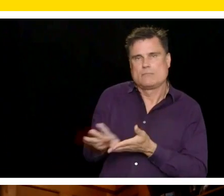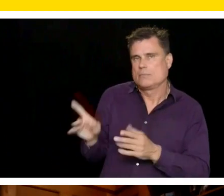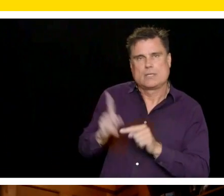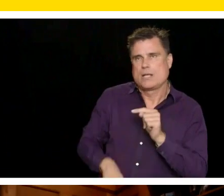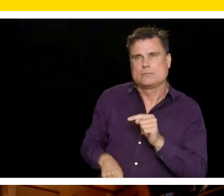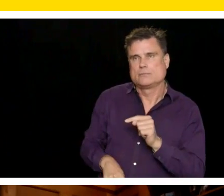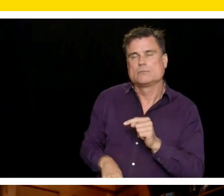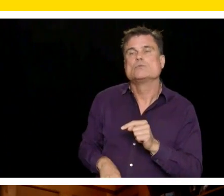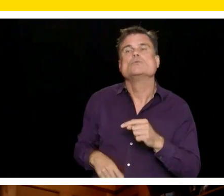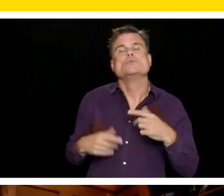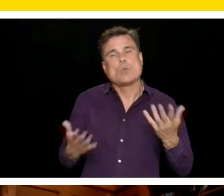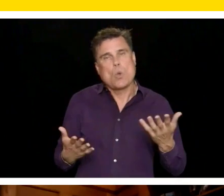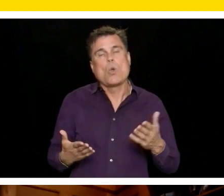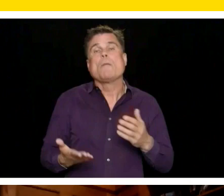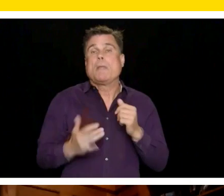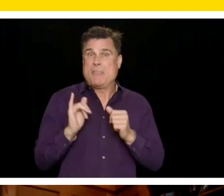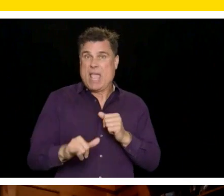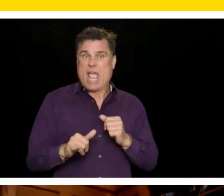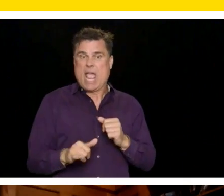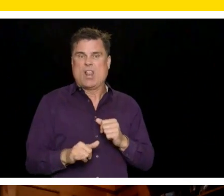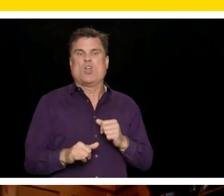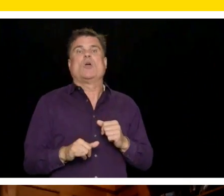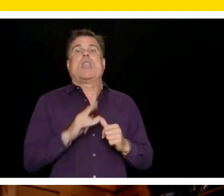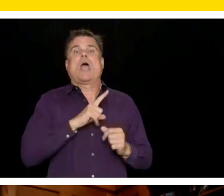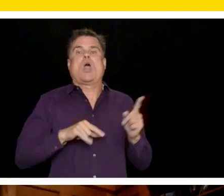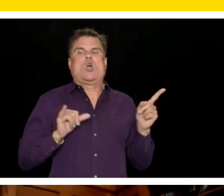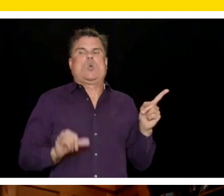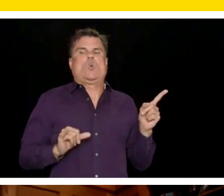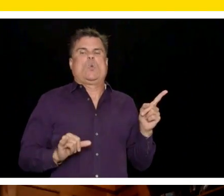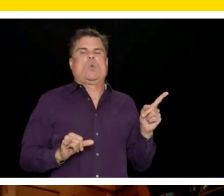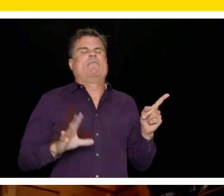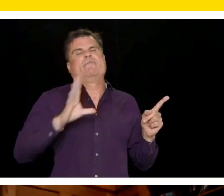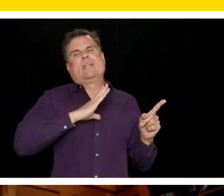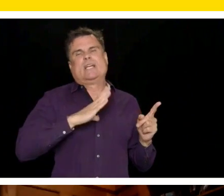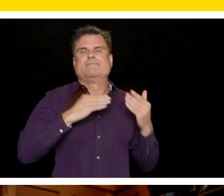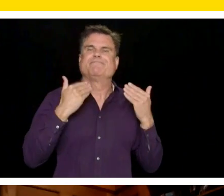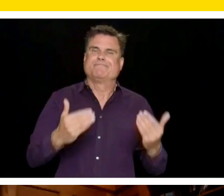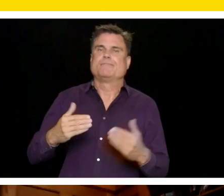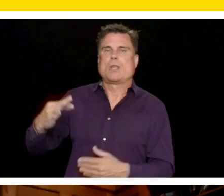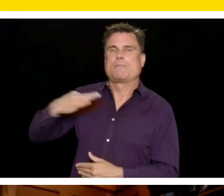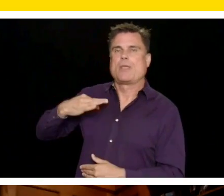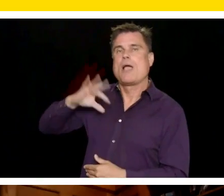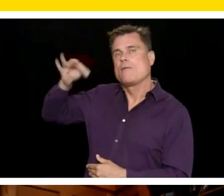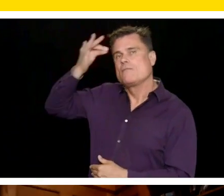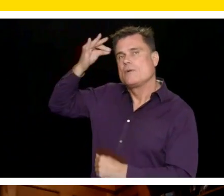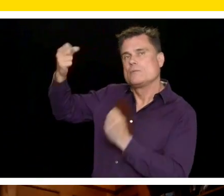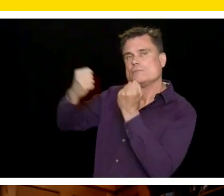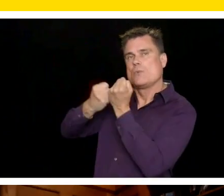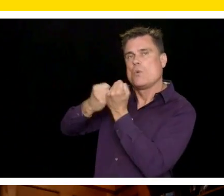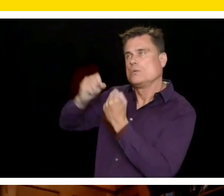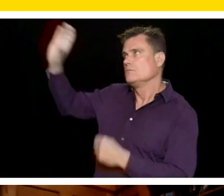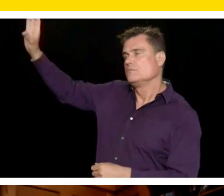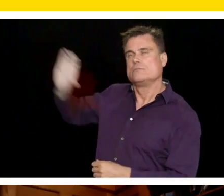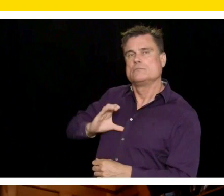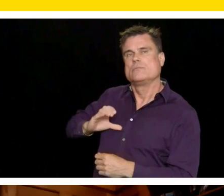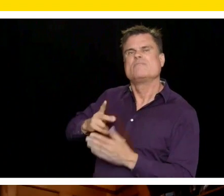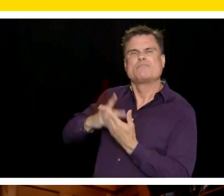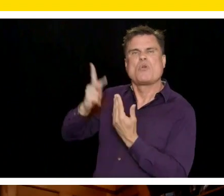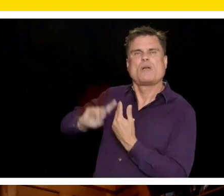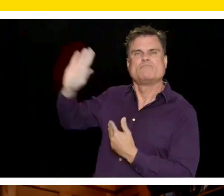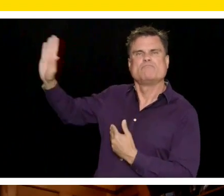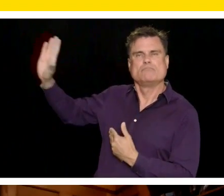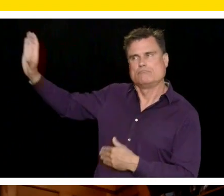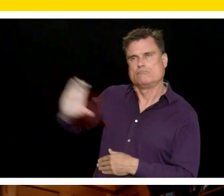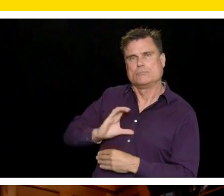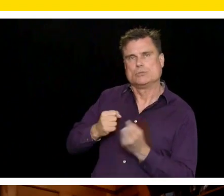that was their perspective. And so what we did was create a ban. And that was the most consistent thing that we